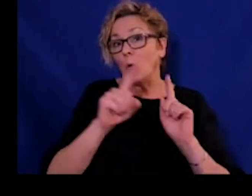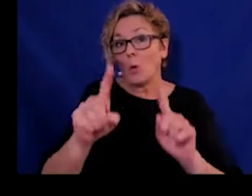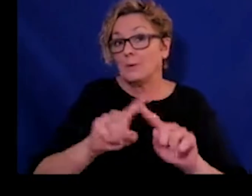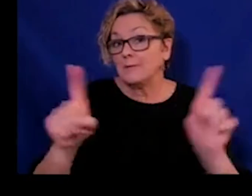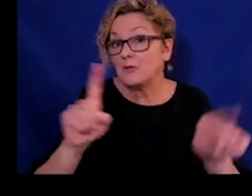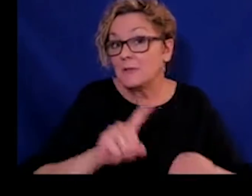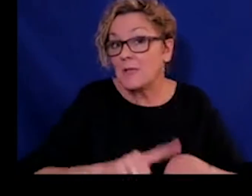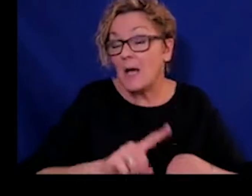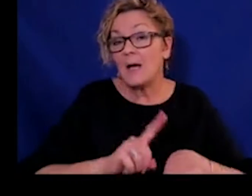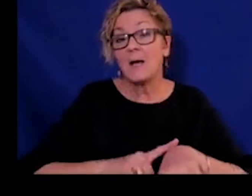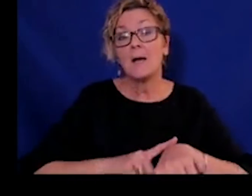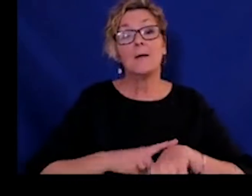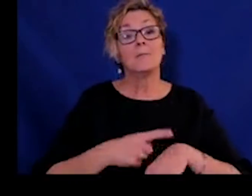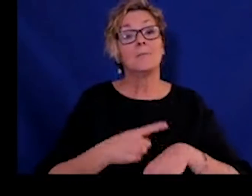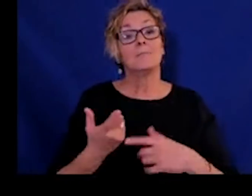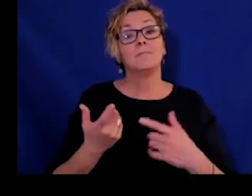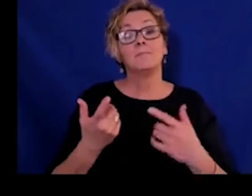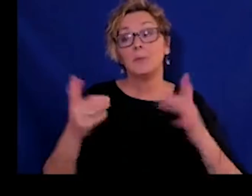this.